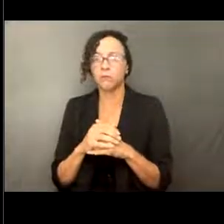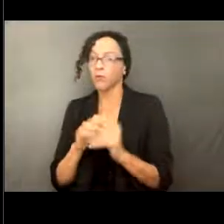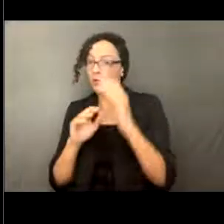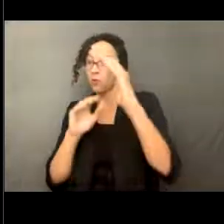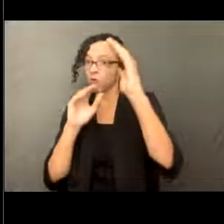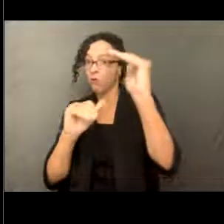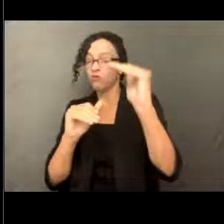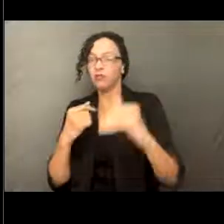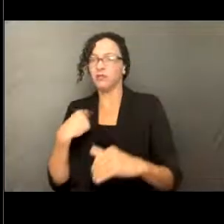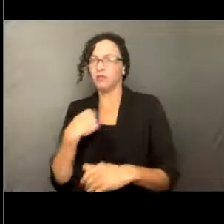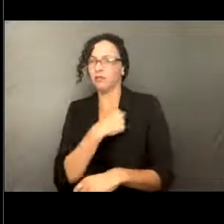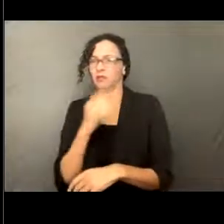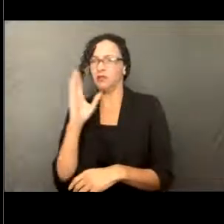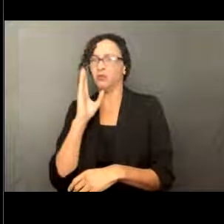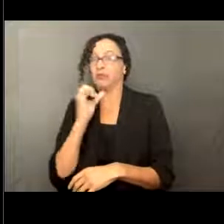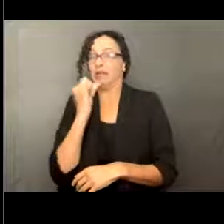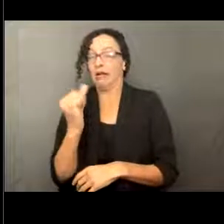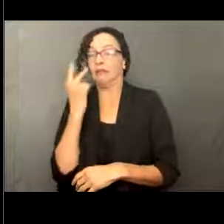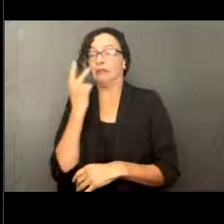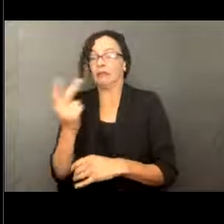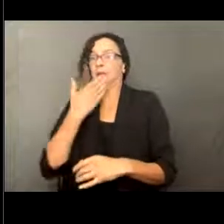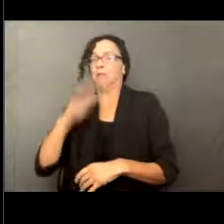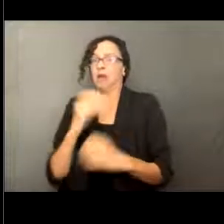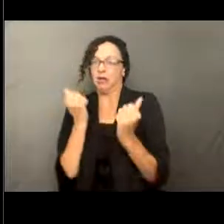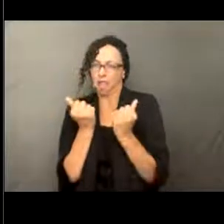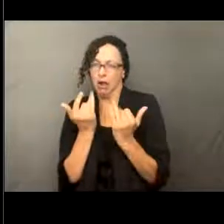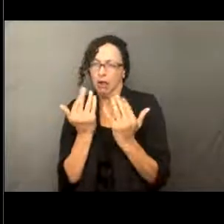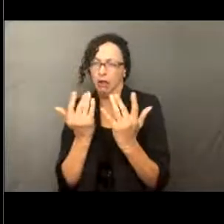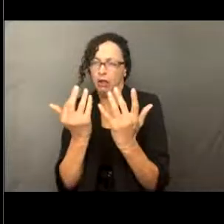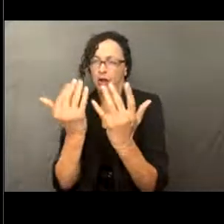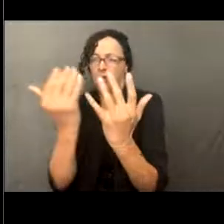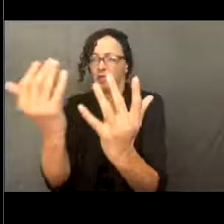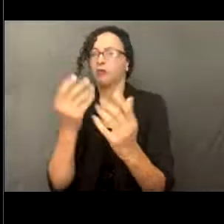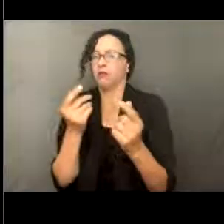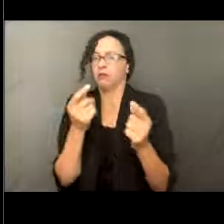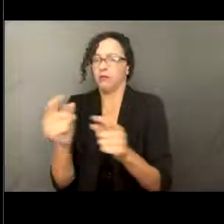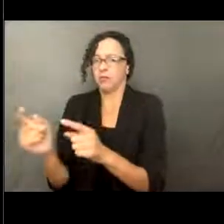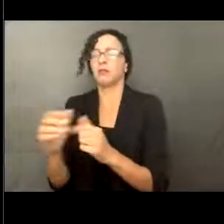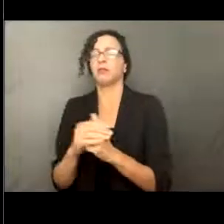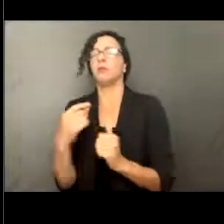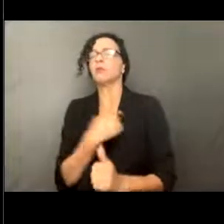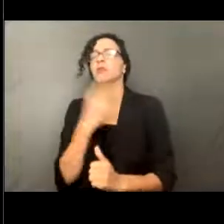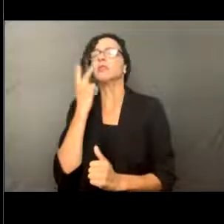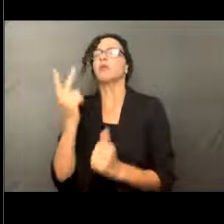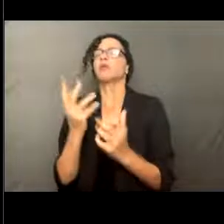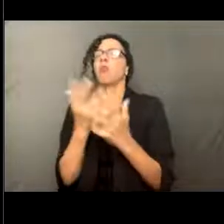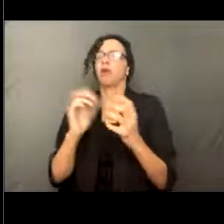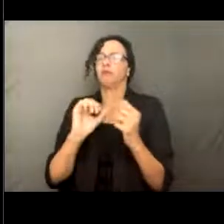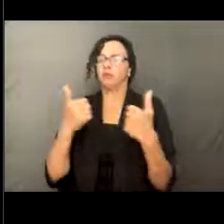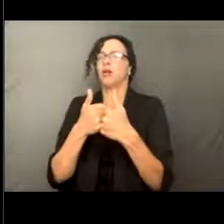that's coming up. So we're still seeing many challenges from the climate front in the state, but